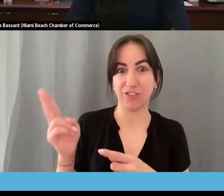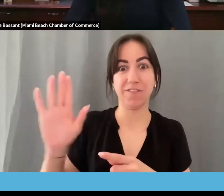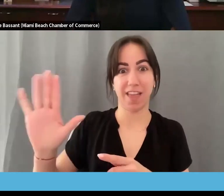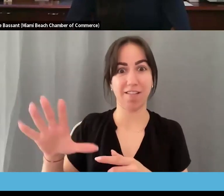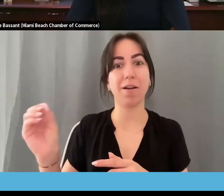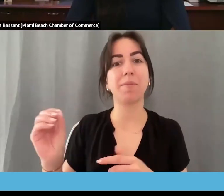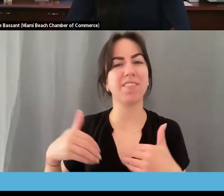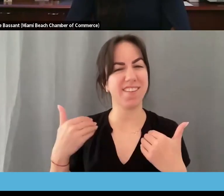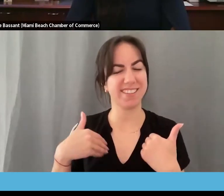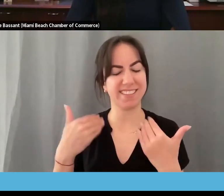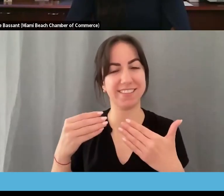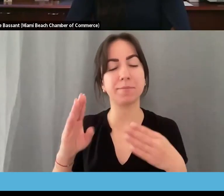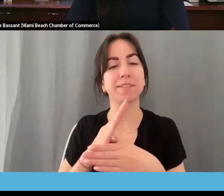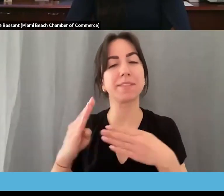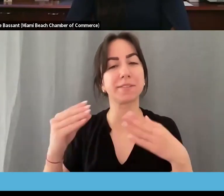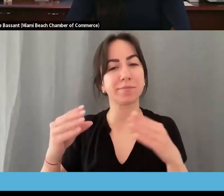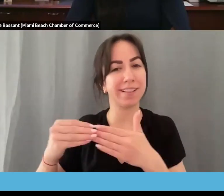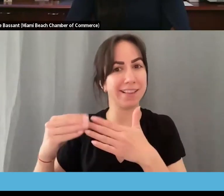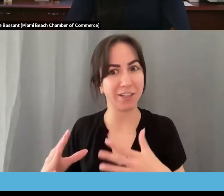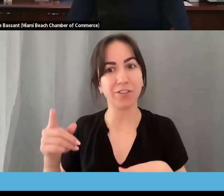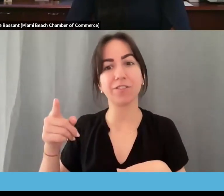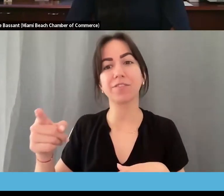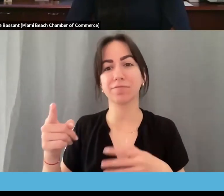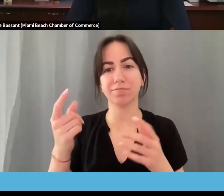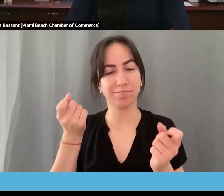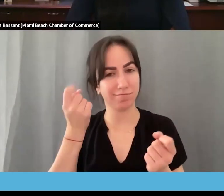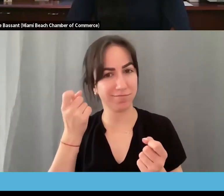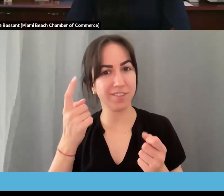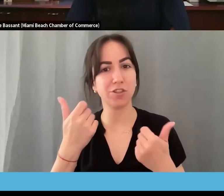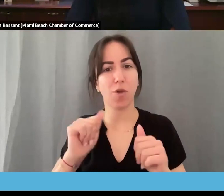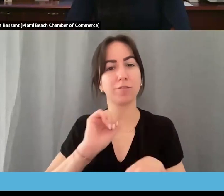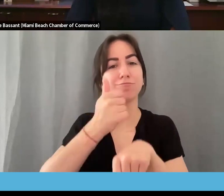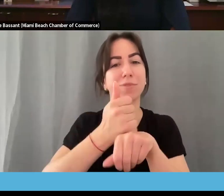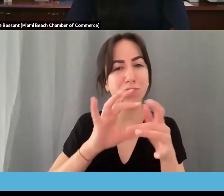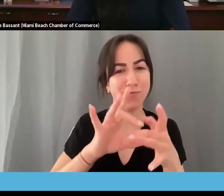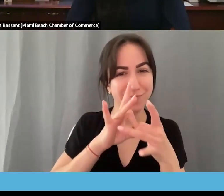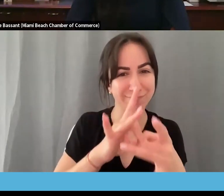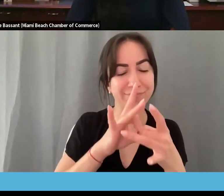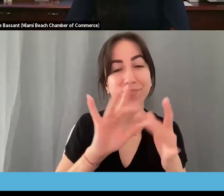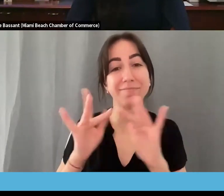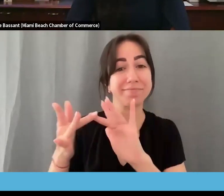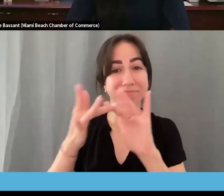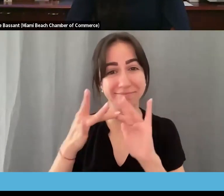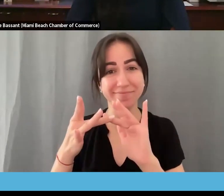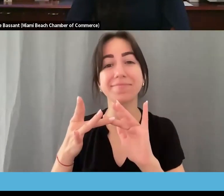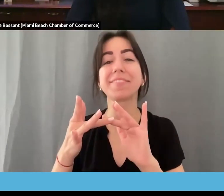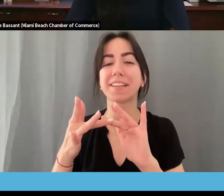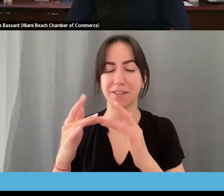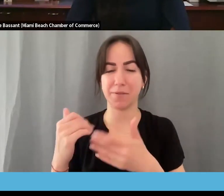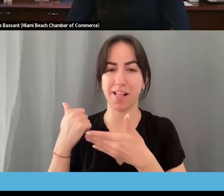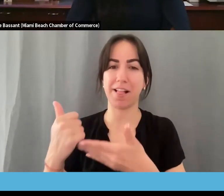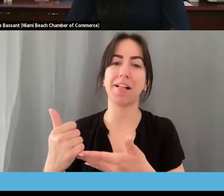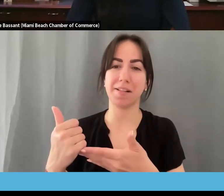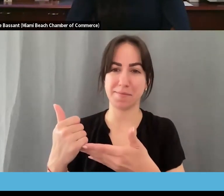she champions businesses and community pillars alike through building relationships, connections that contribute to